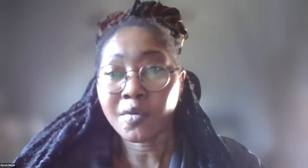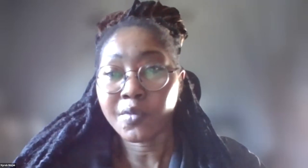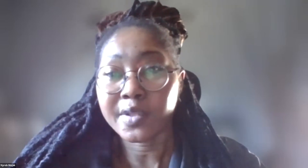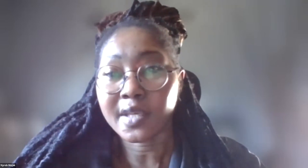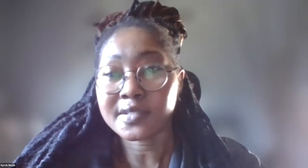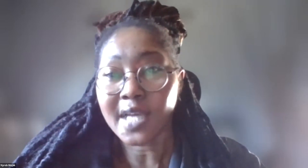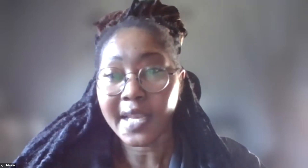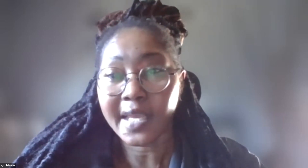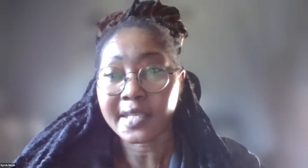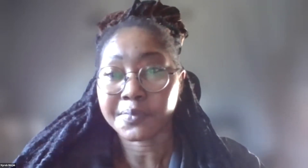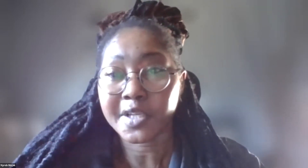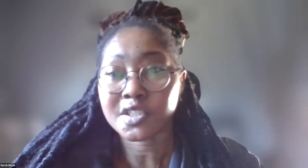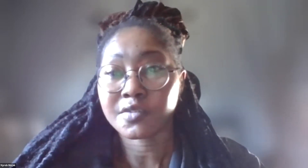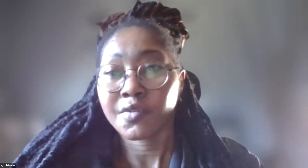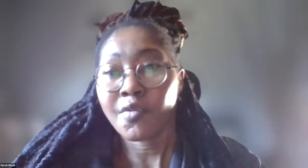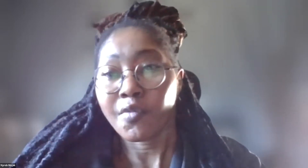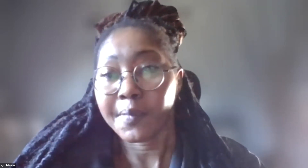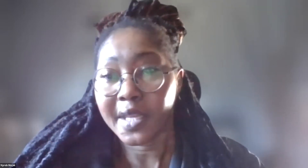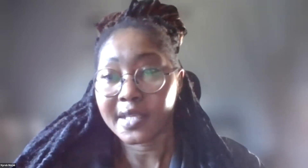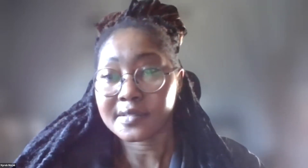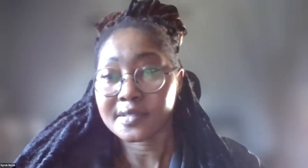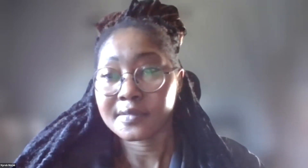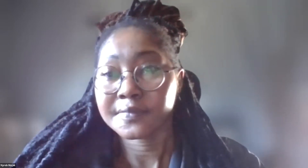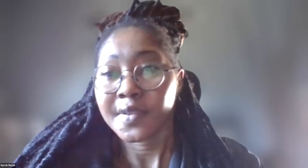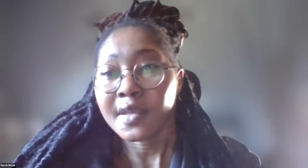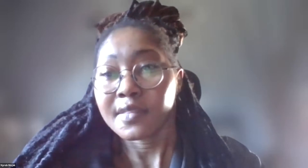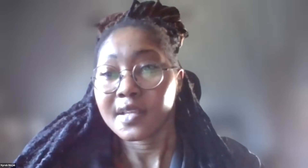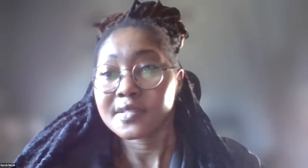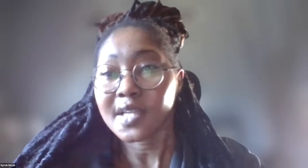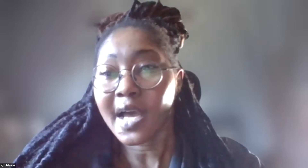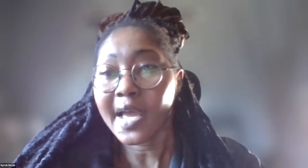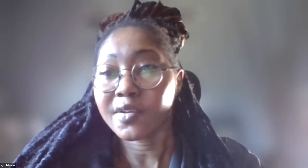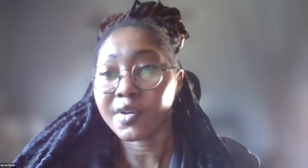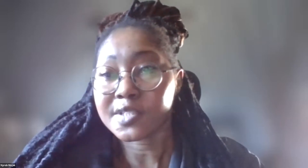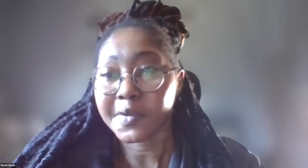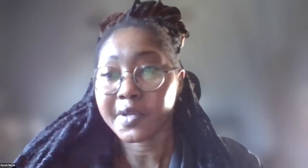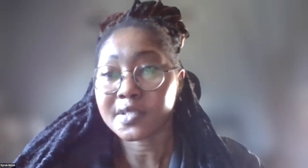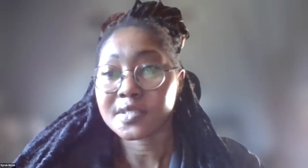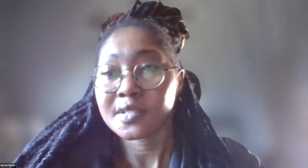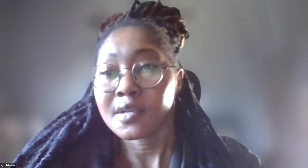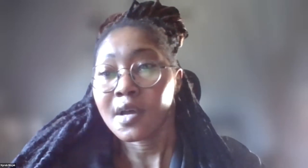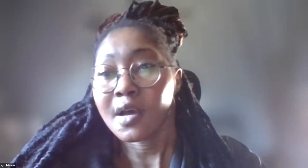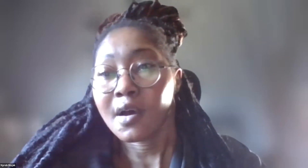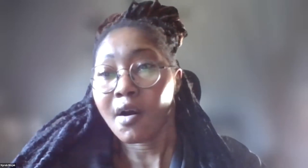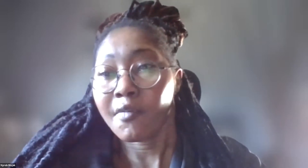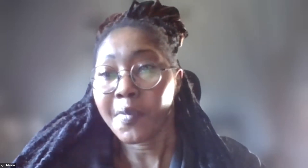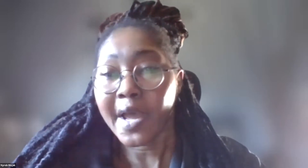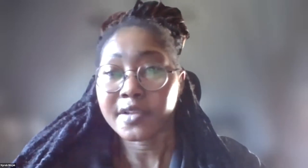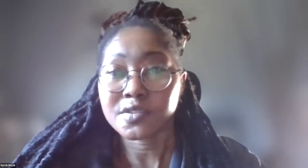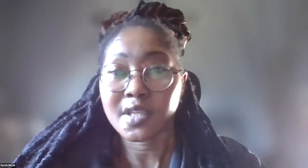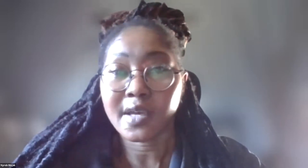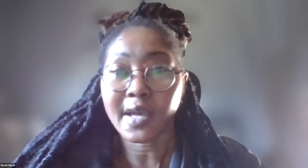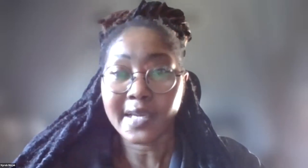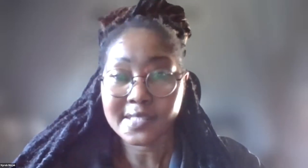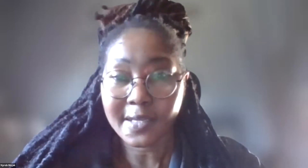I have battled with anxiety and depression for many years, things I had no experience of